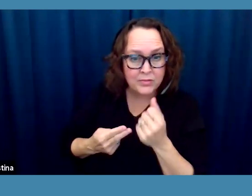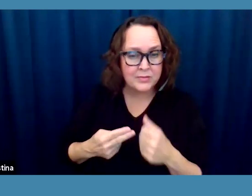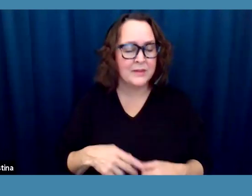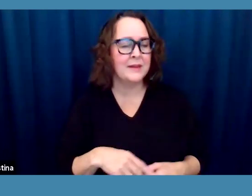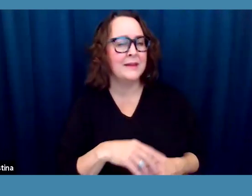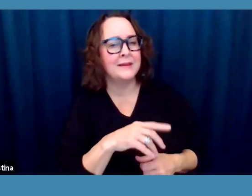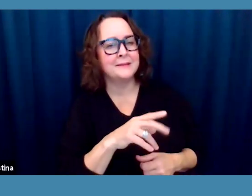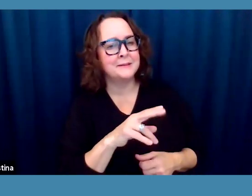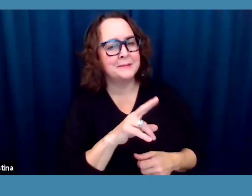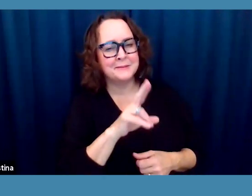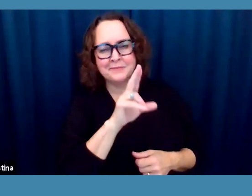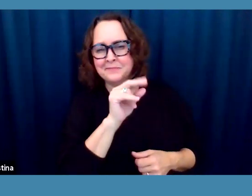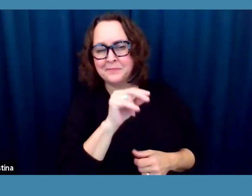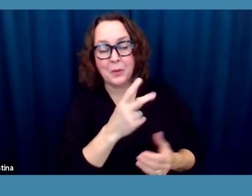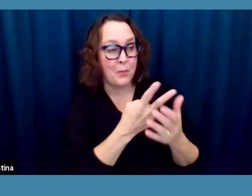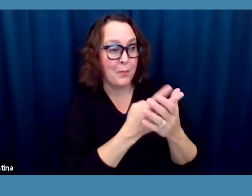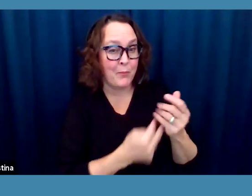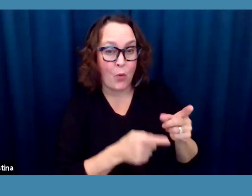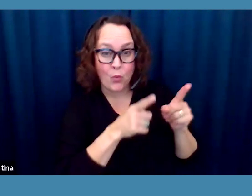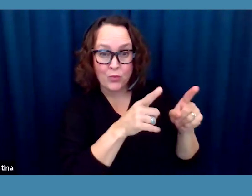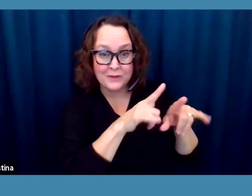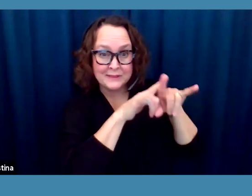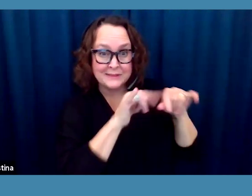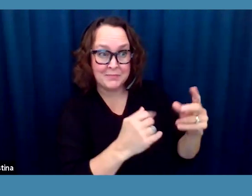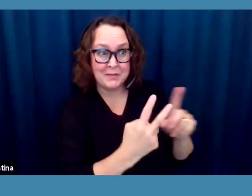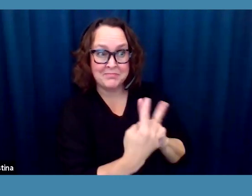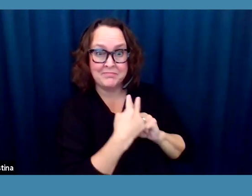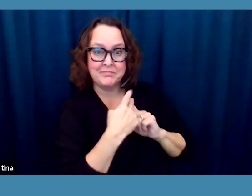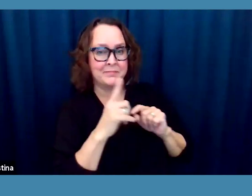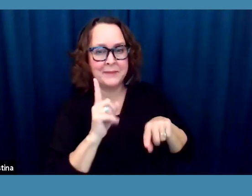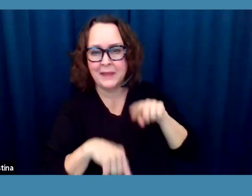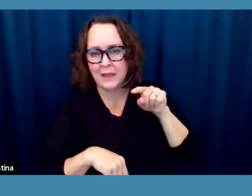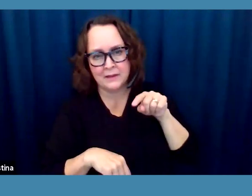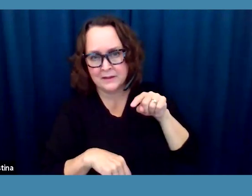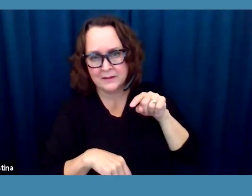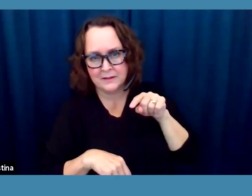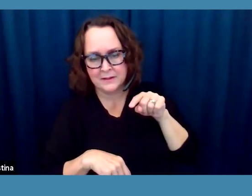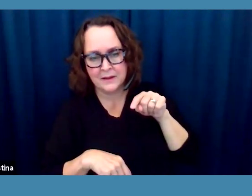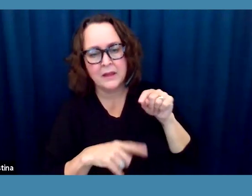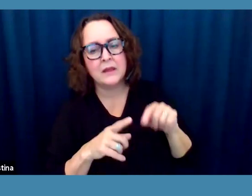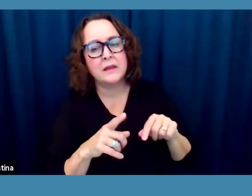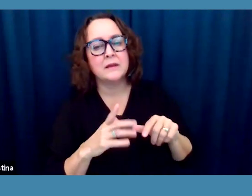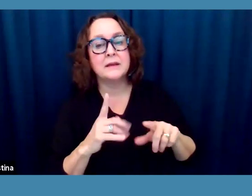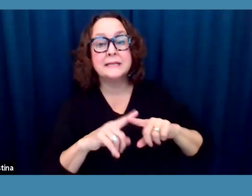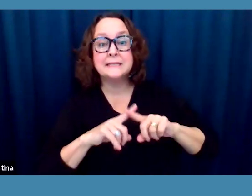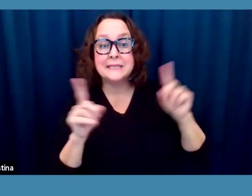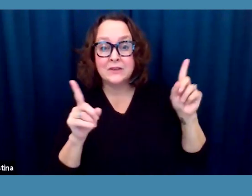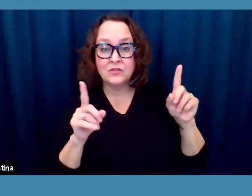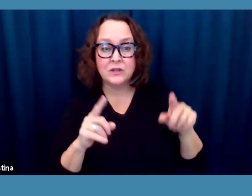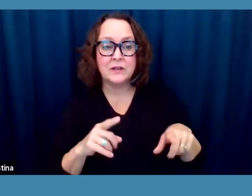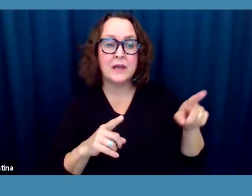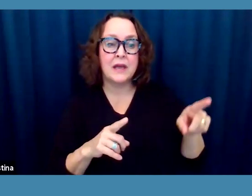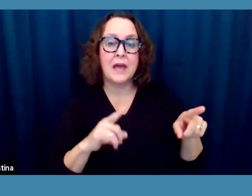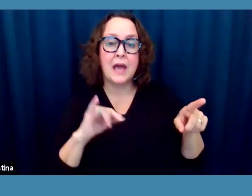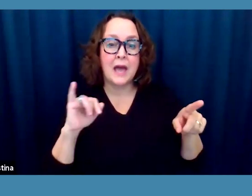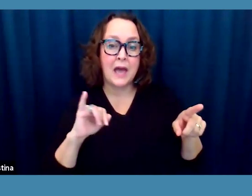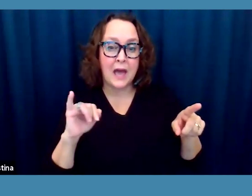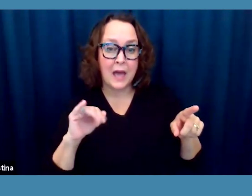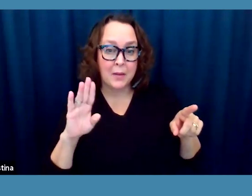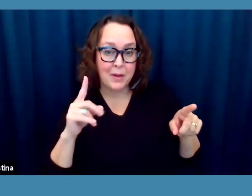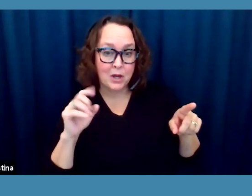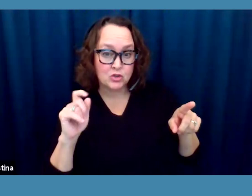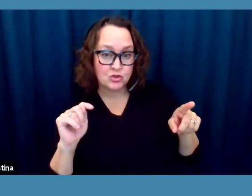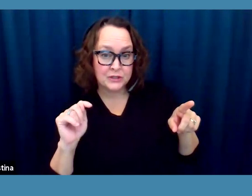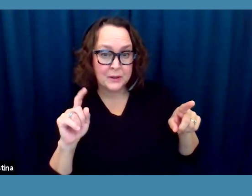that there's a way to be on both waivers. So the difference is that for the I-budget waiver, you have